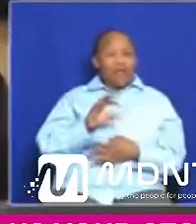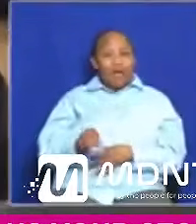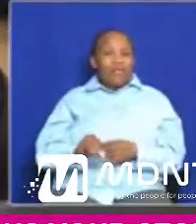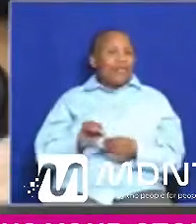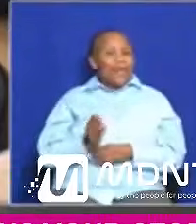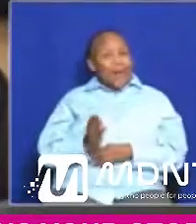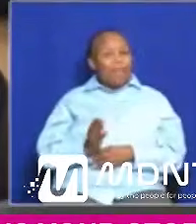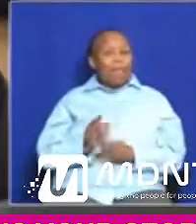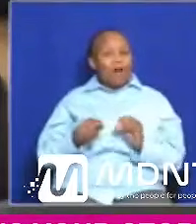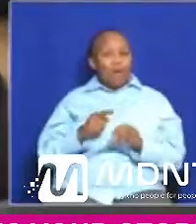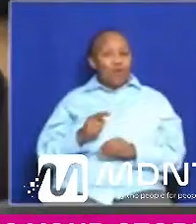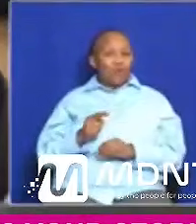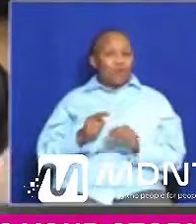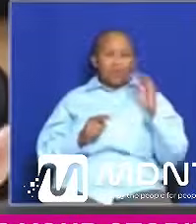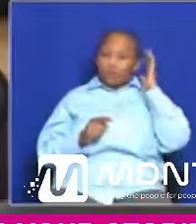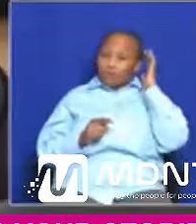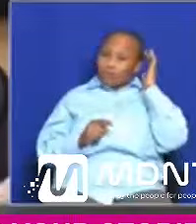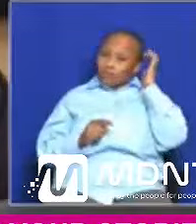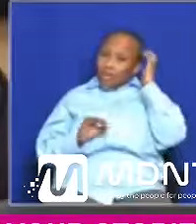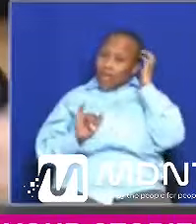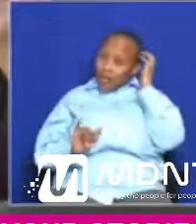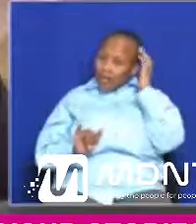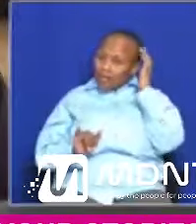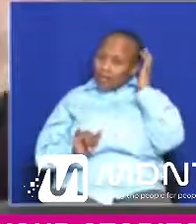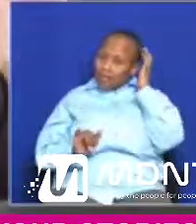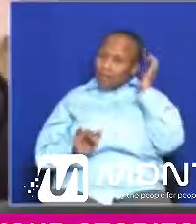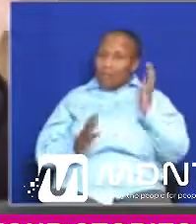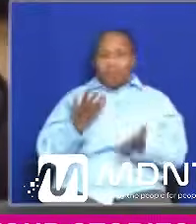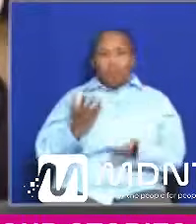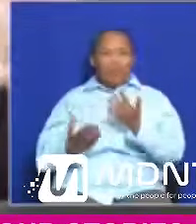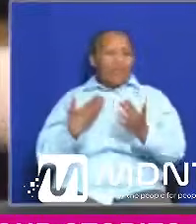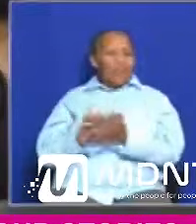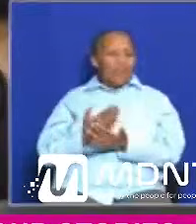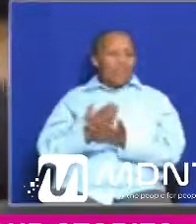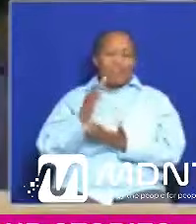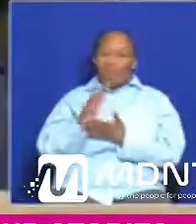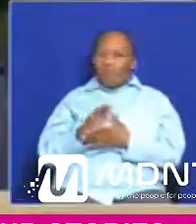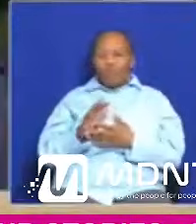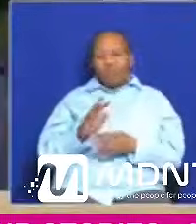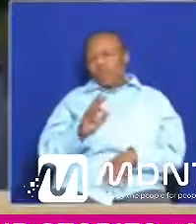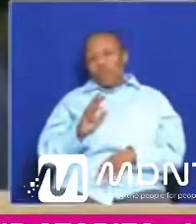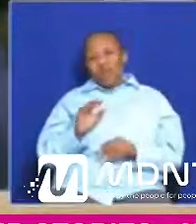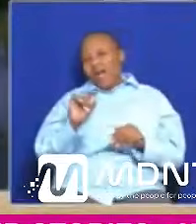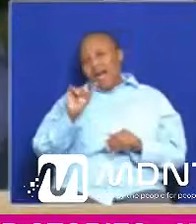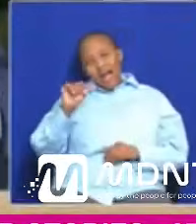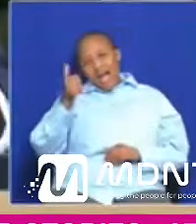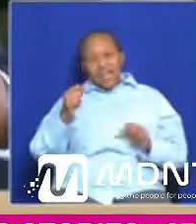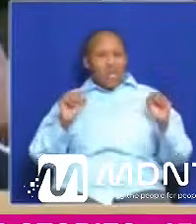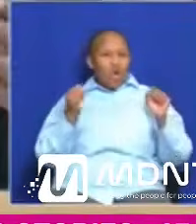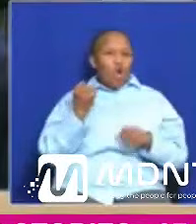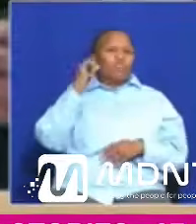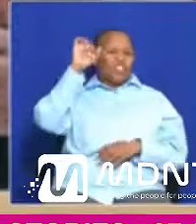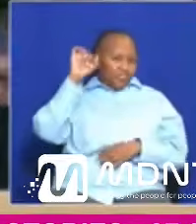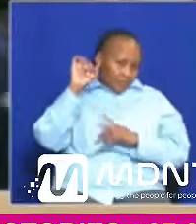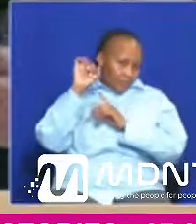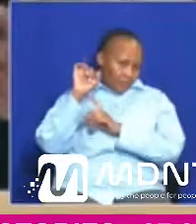through unnecessary objections at this stage, if that is the only issue. Let's rather see